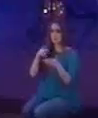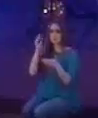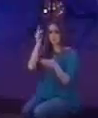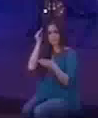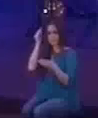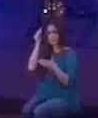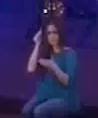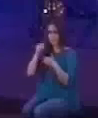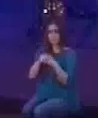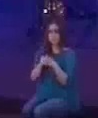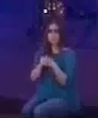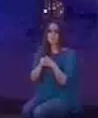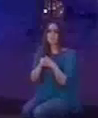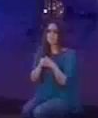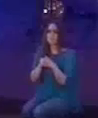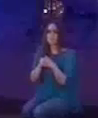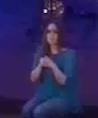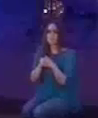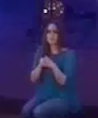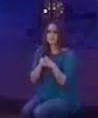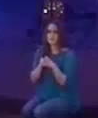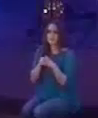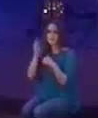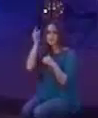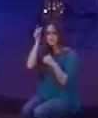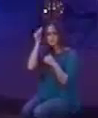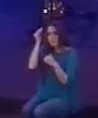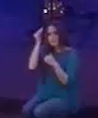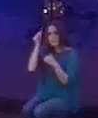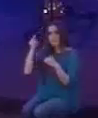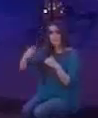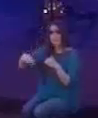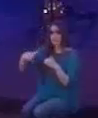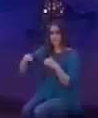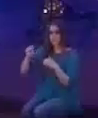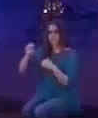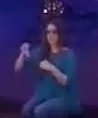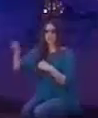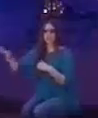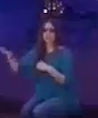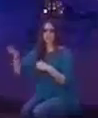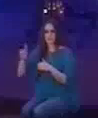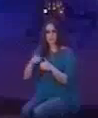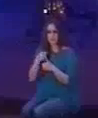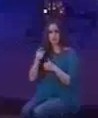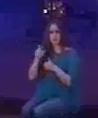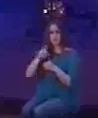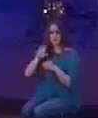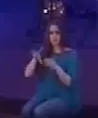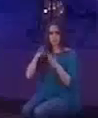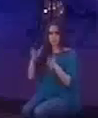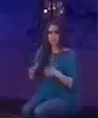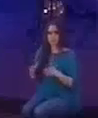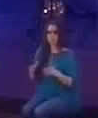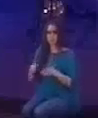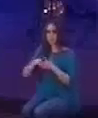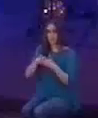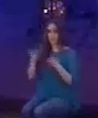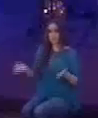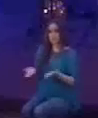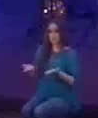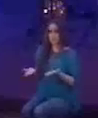about this. As I think about the history of Severn Christian Church and First Christian started over here on Oak Manor